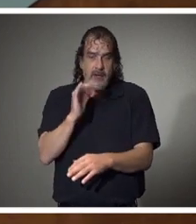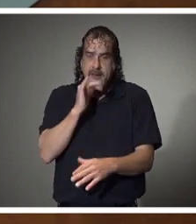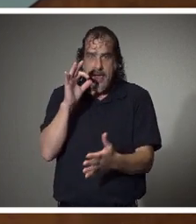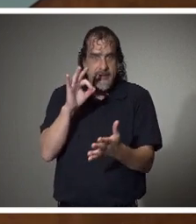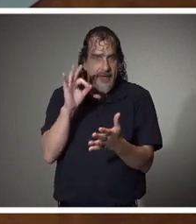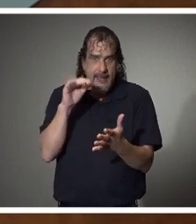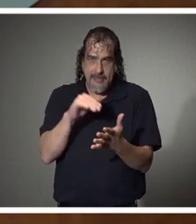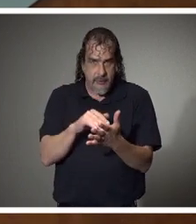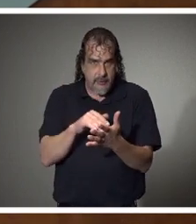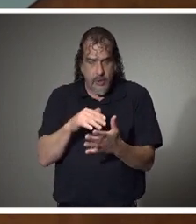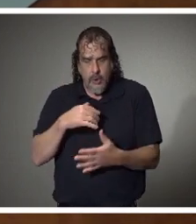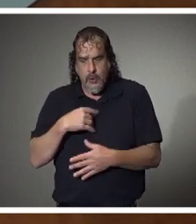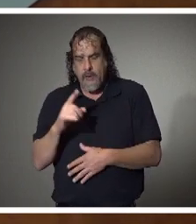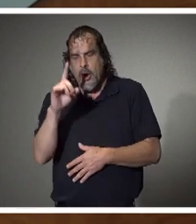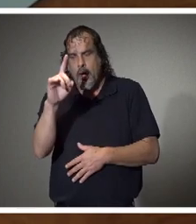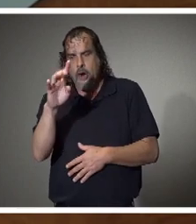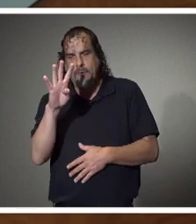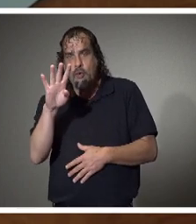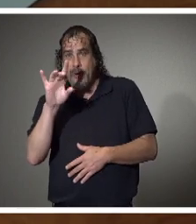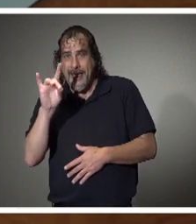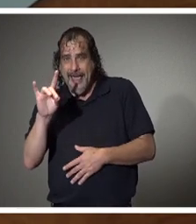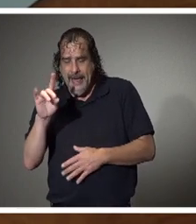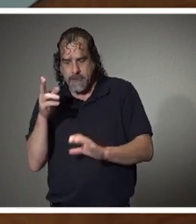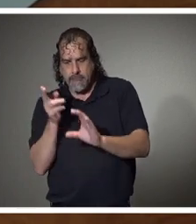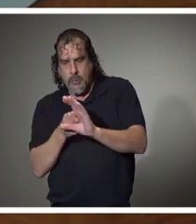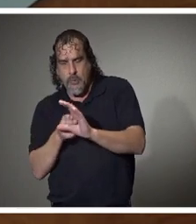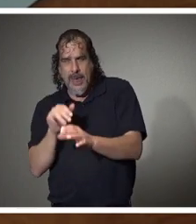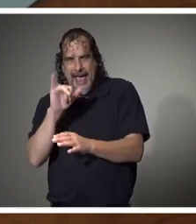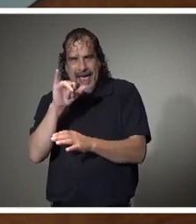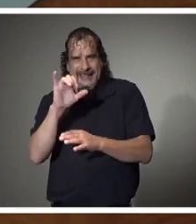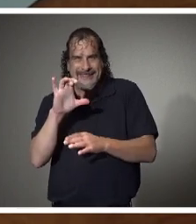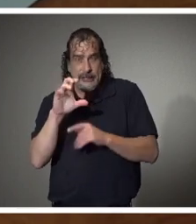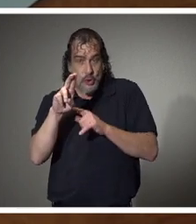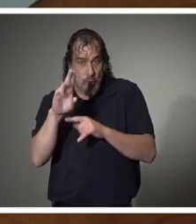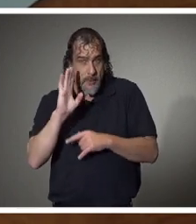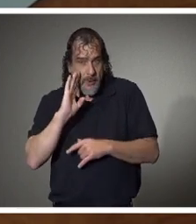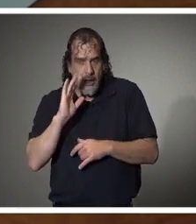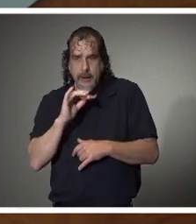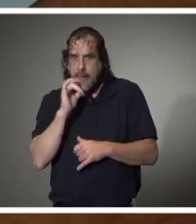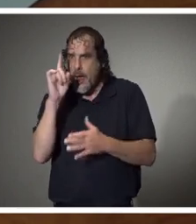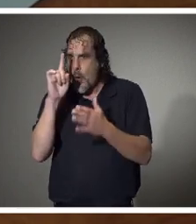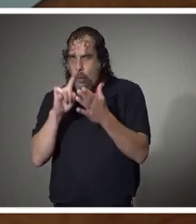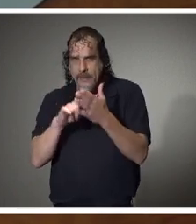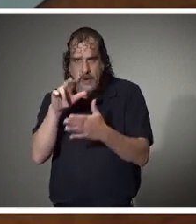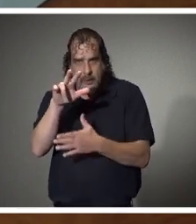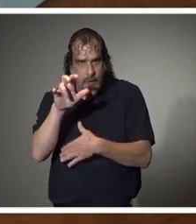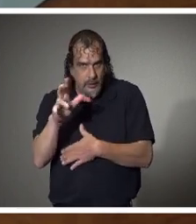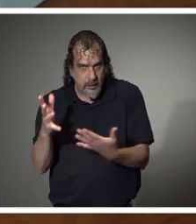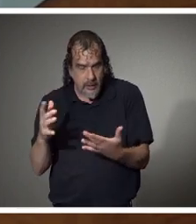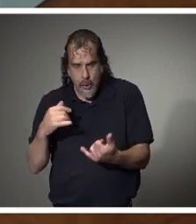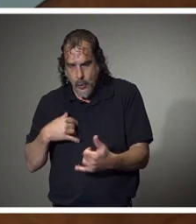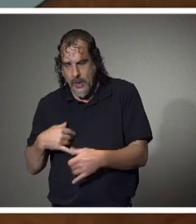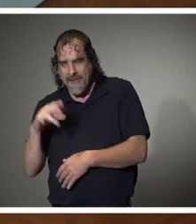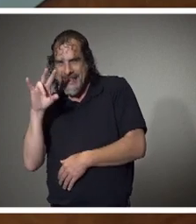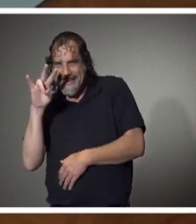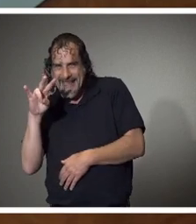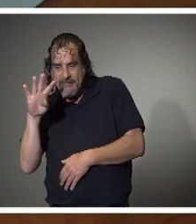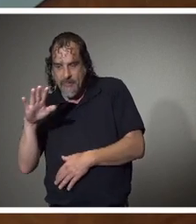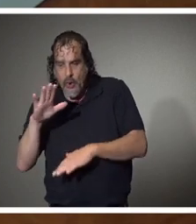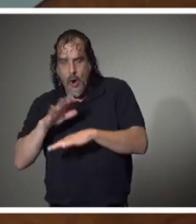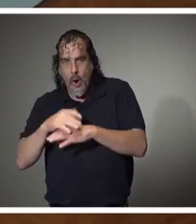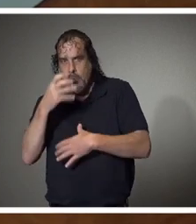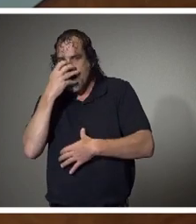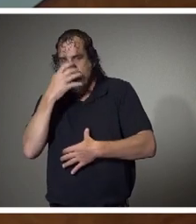have 148 in ICU beds, not 1,300. We have 74 on